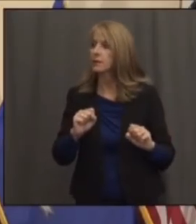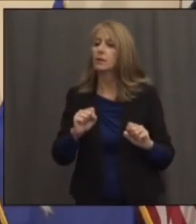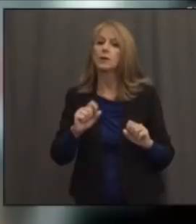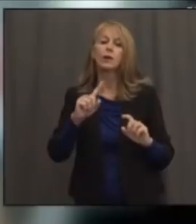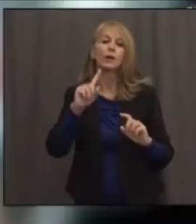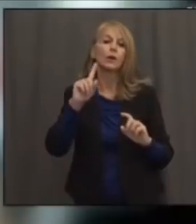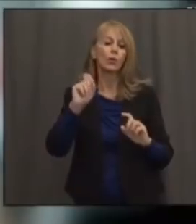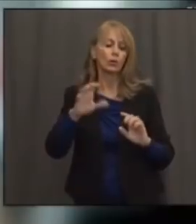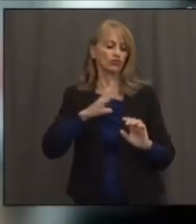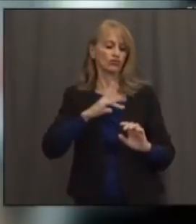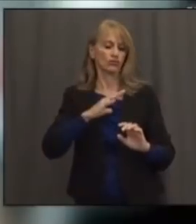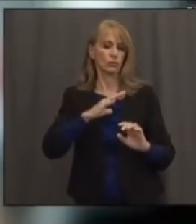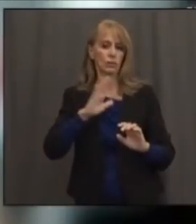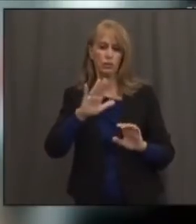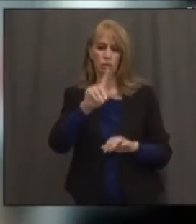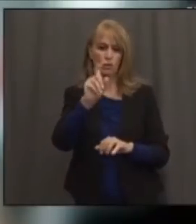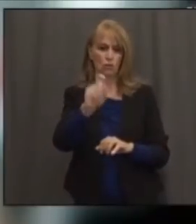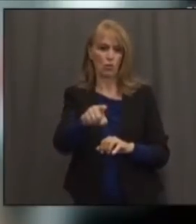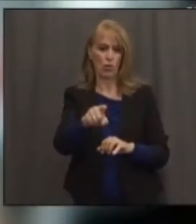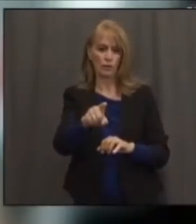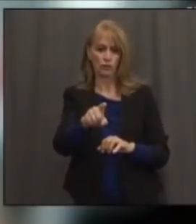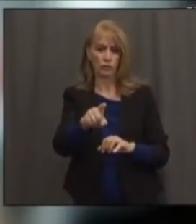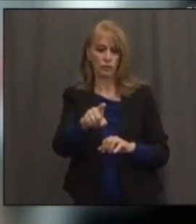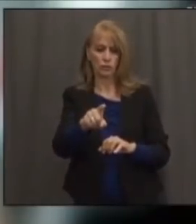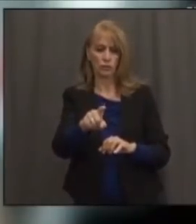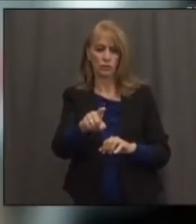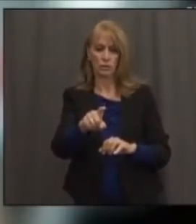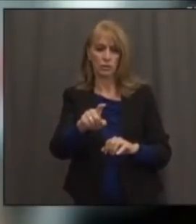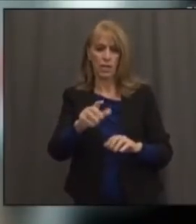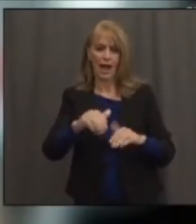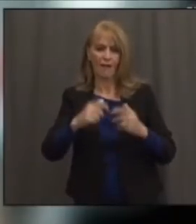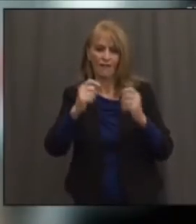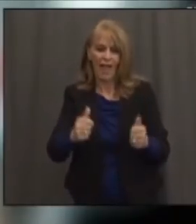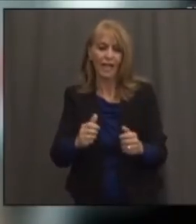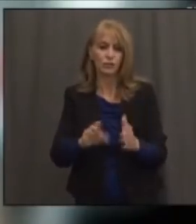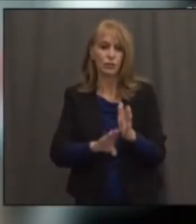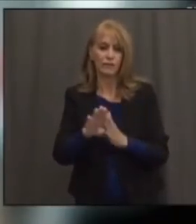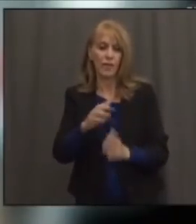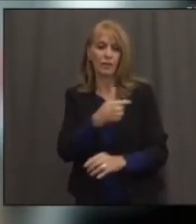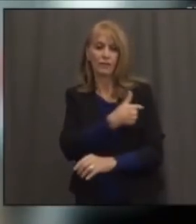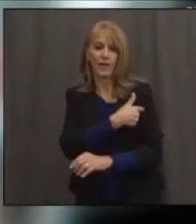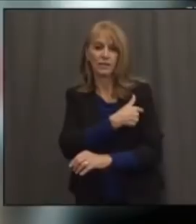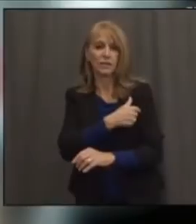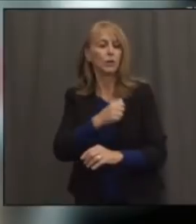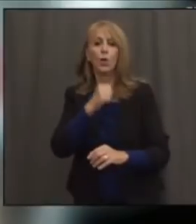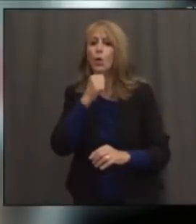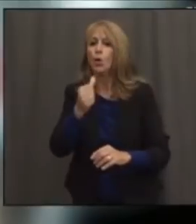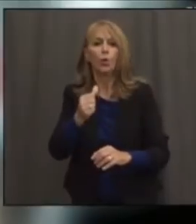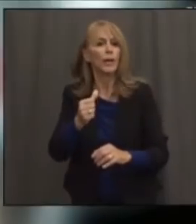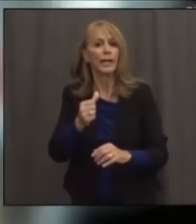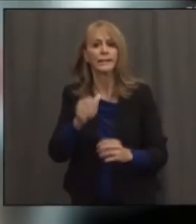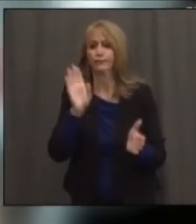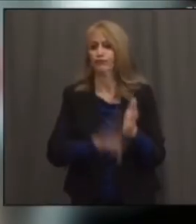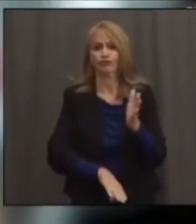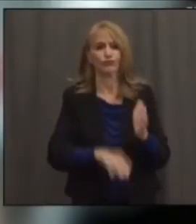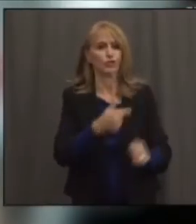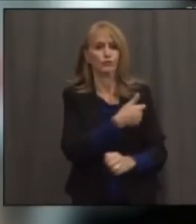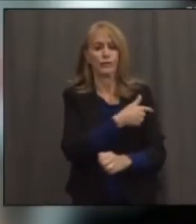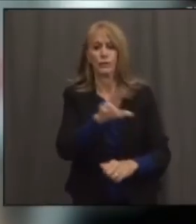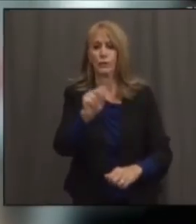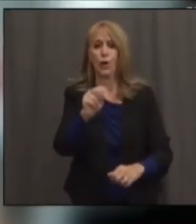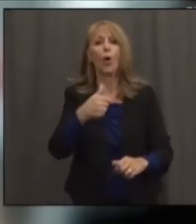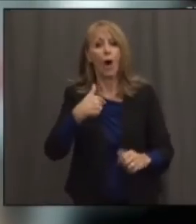And I don't think that the question here, the speed, was because we did anything to short circuit the testing. And as you know, I'm on the board of